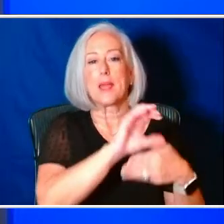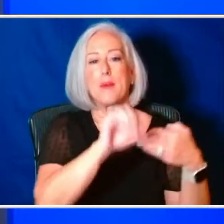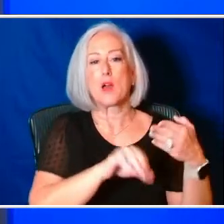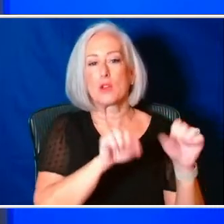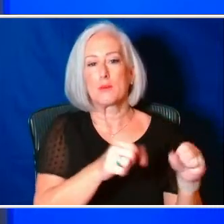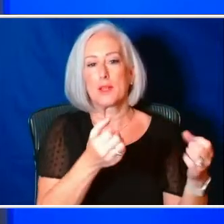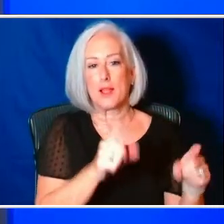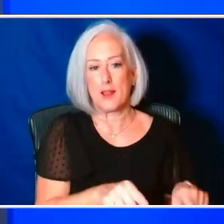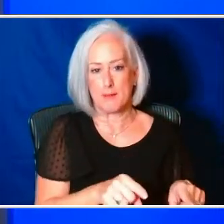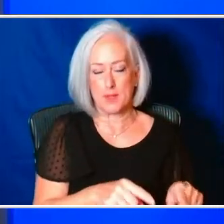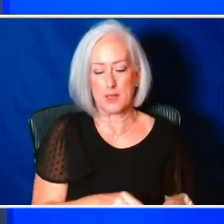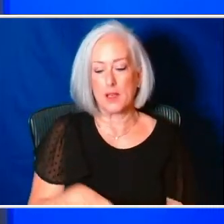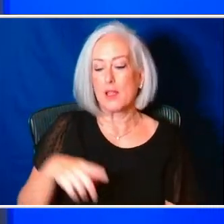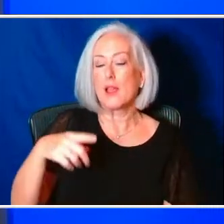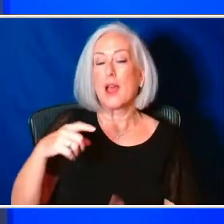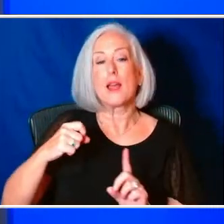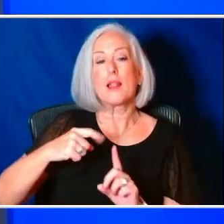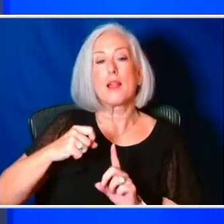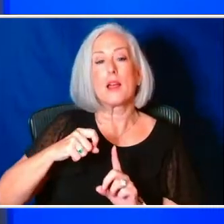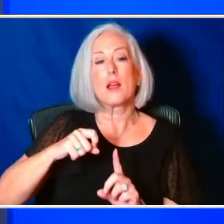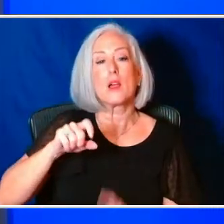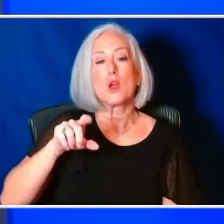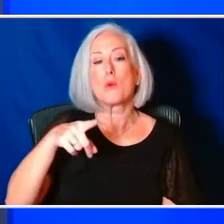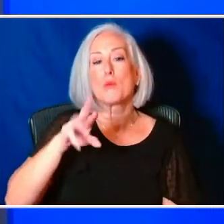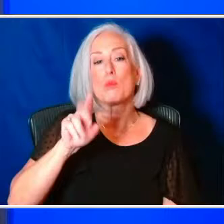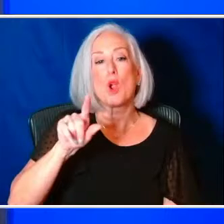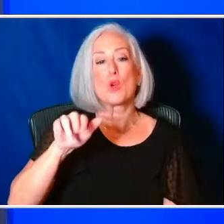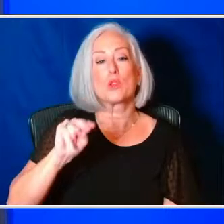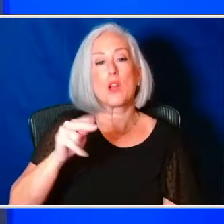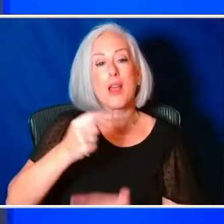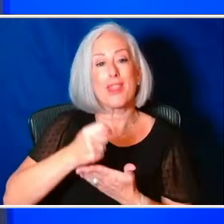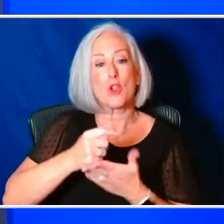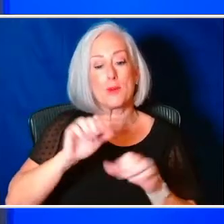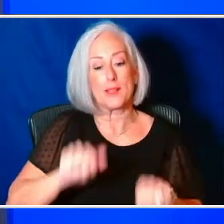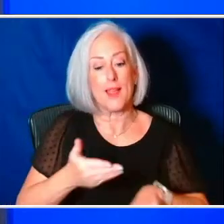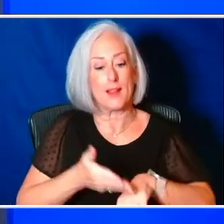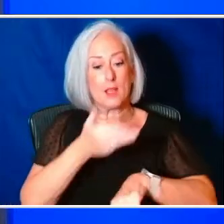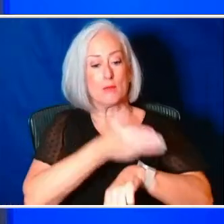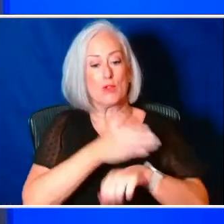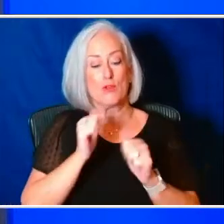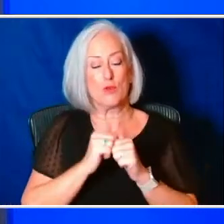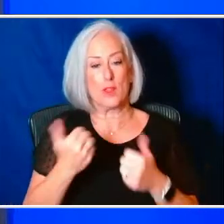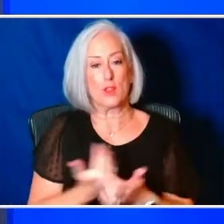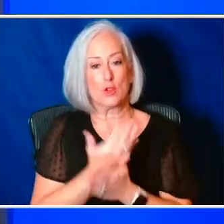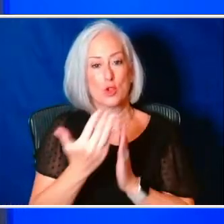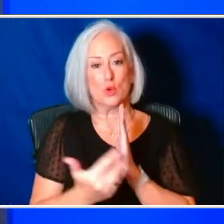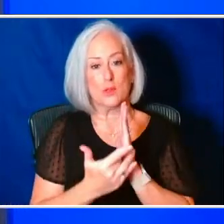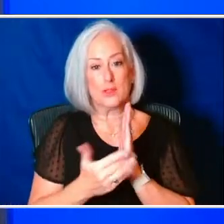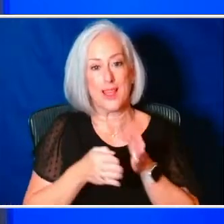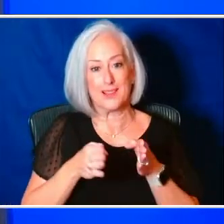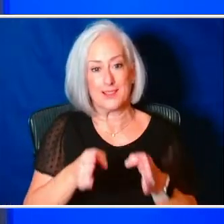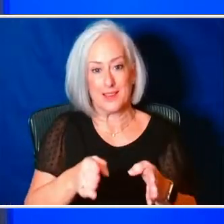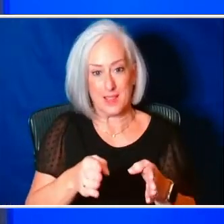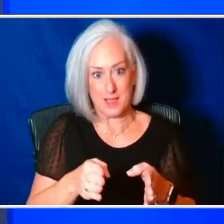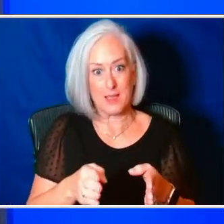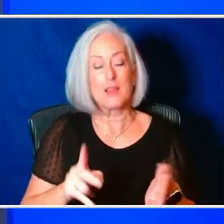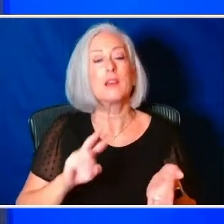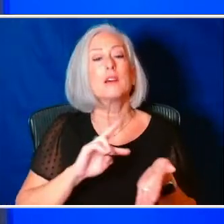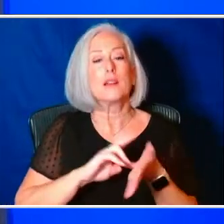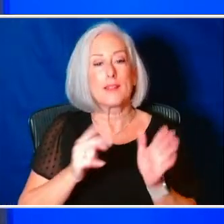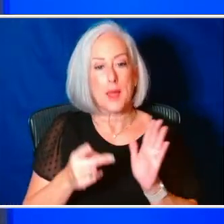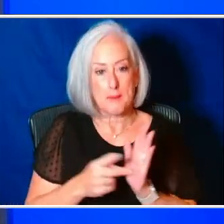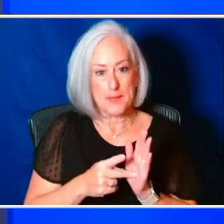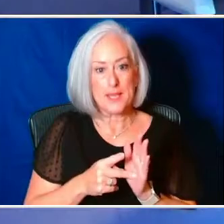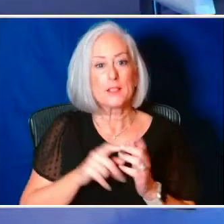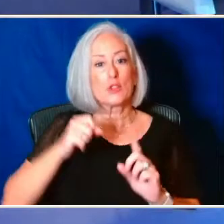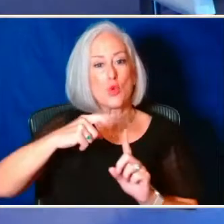I think that approach can even be improved by using this new technique. And so I think our radiation department is certainly working on that.